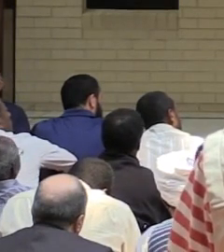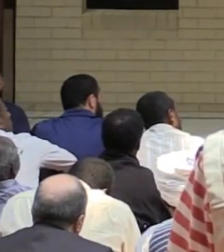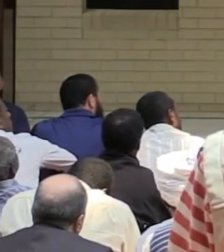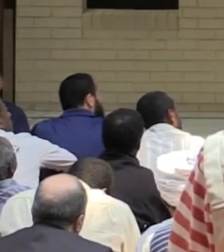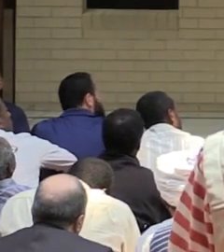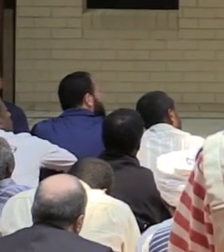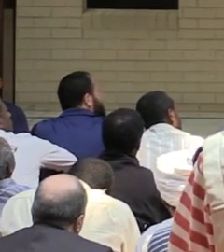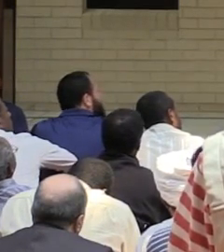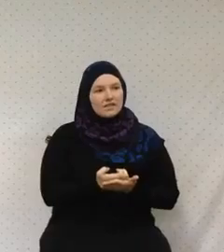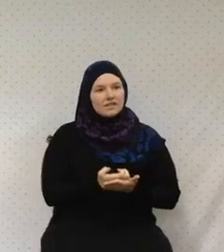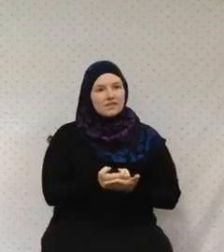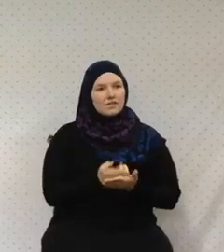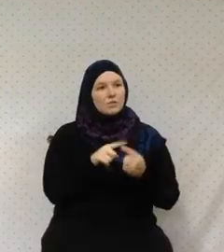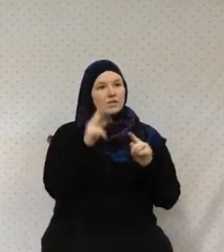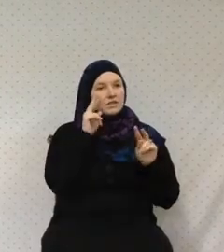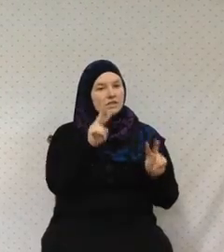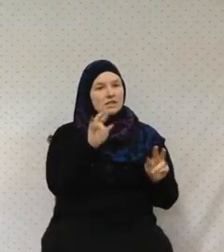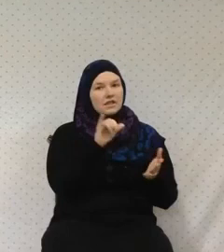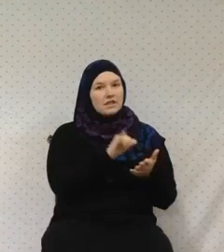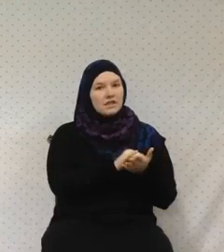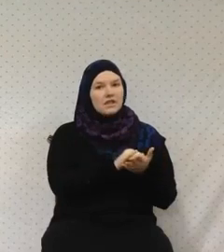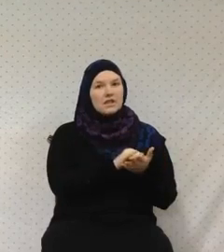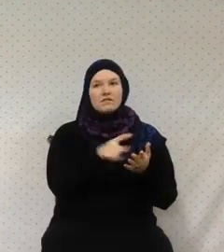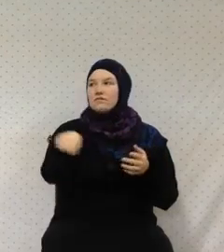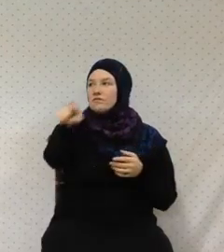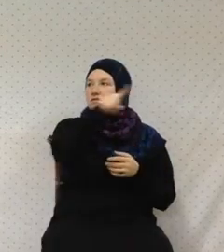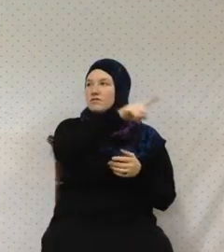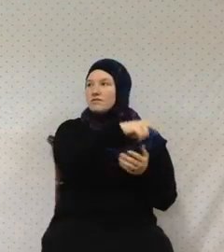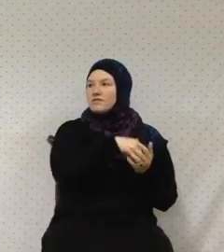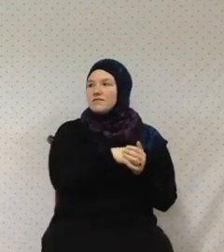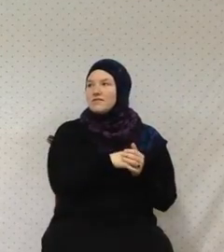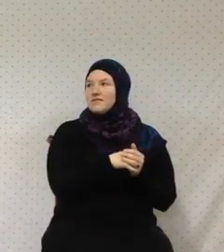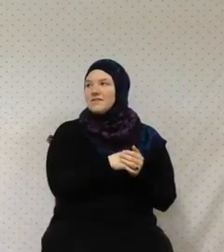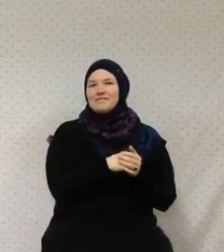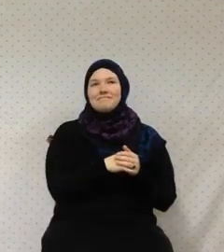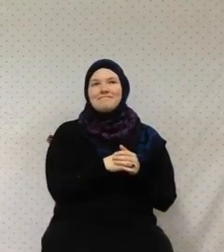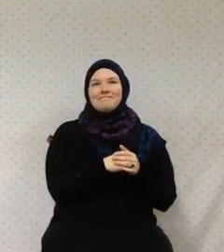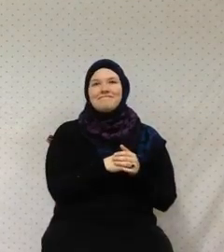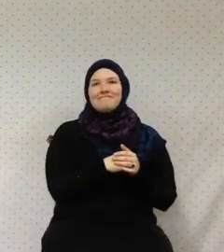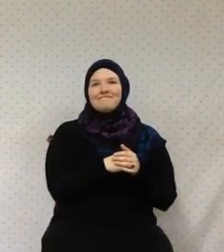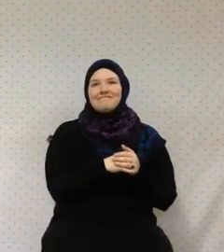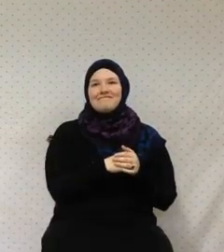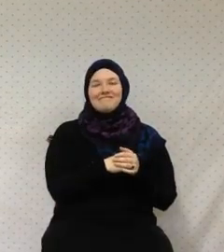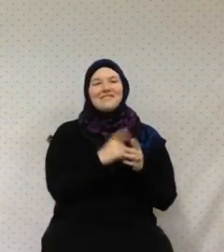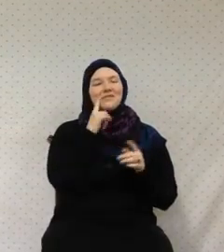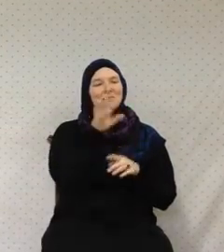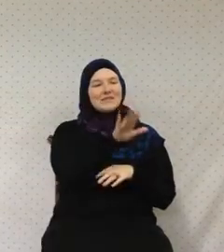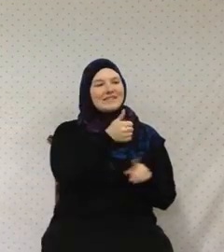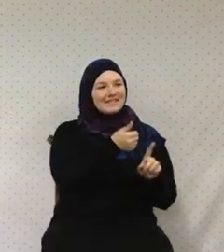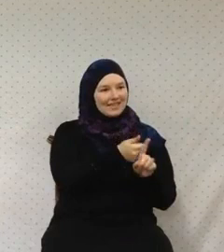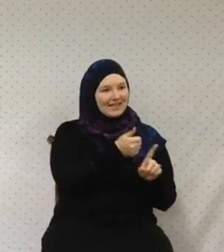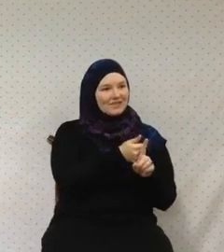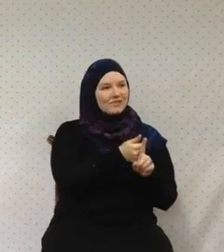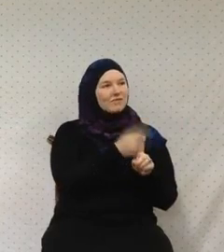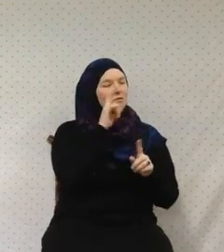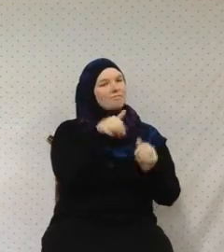of evidence to bear that not trusting Allah is a betrayal of yourself,